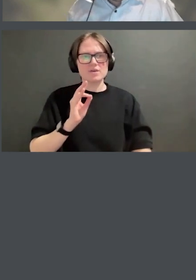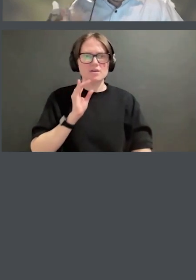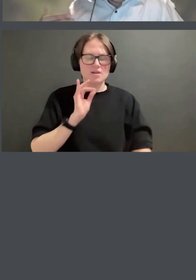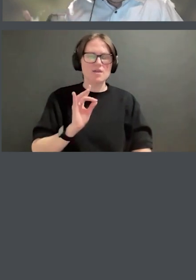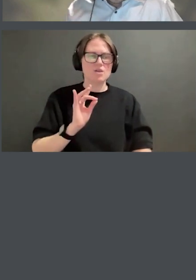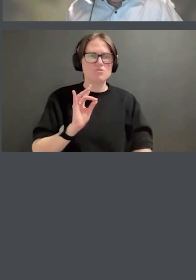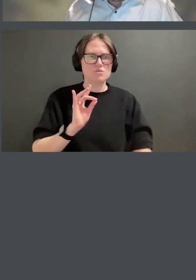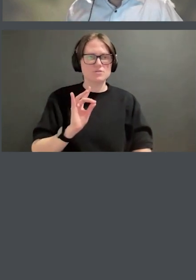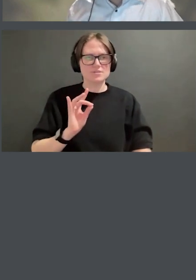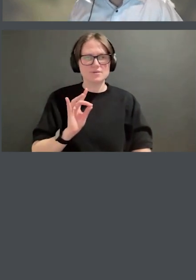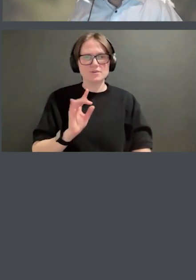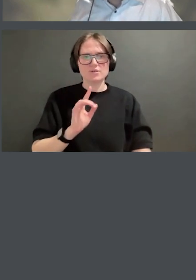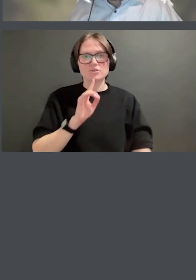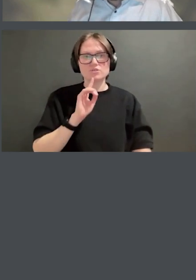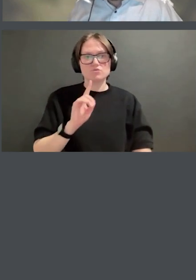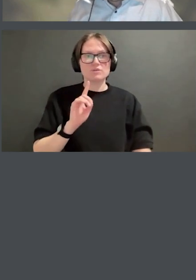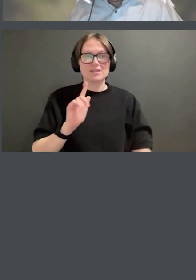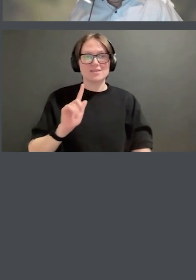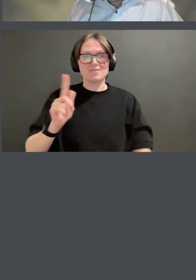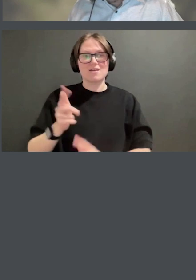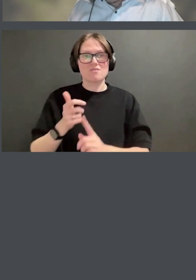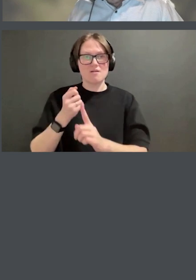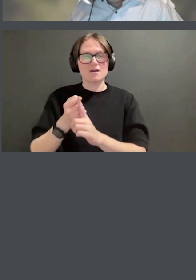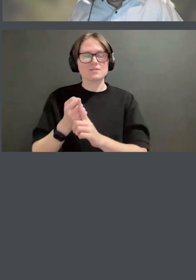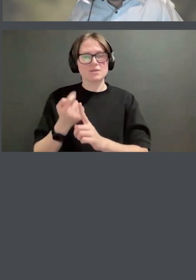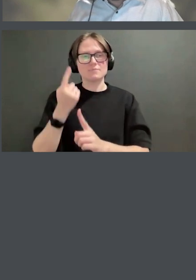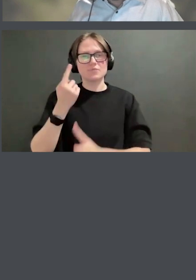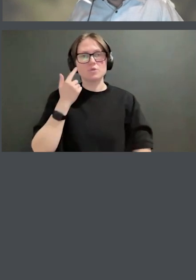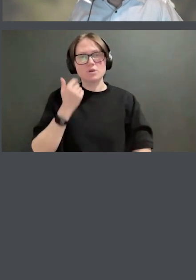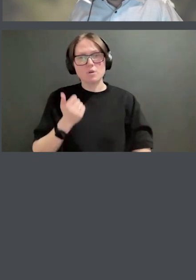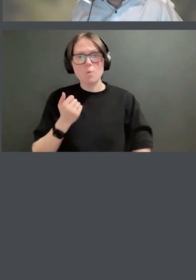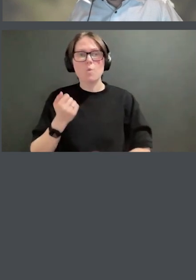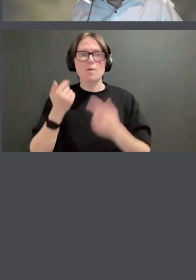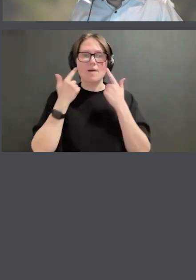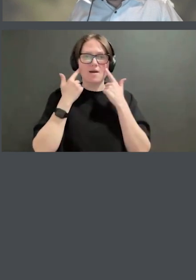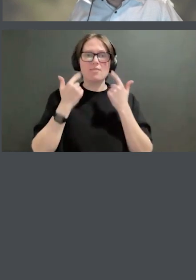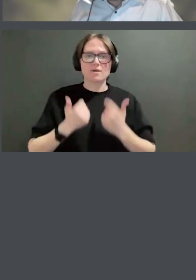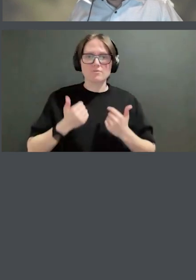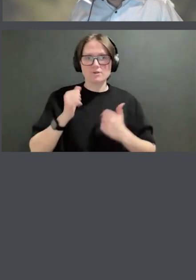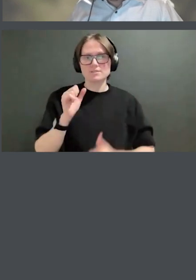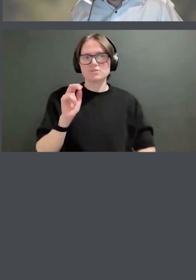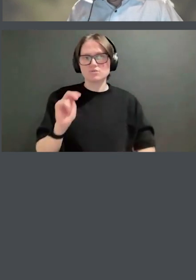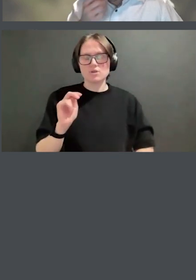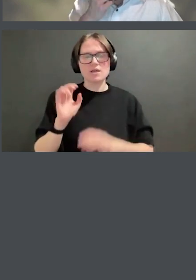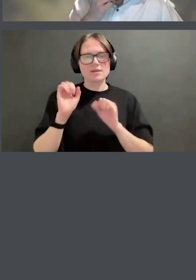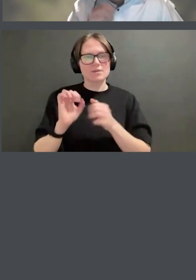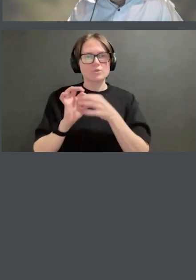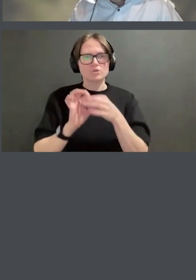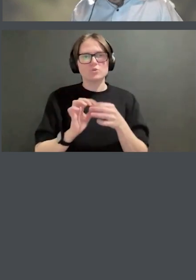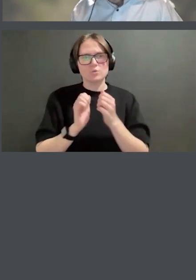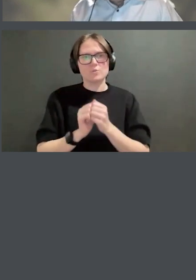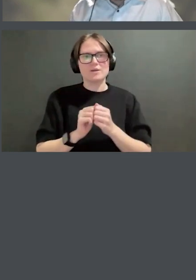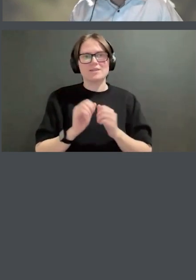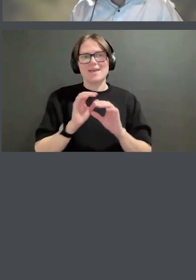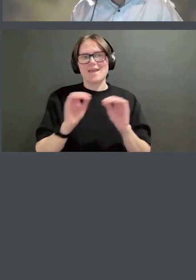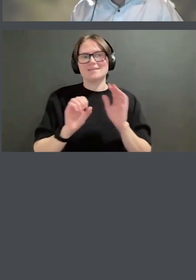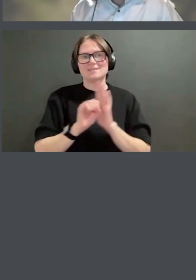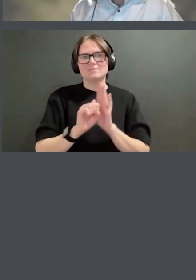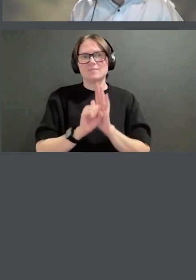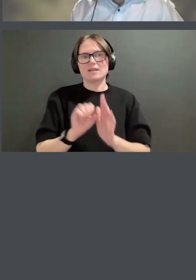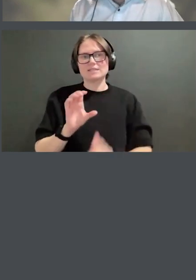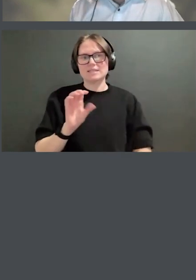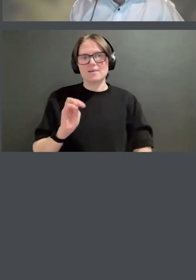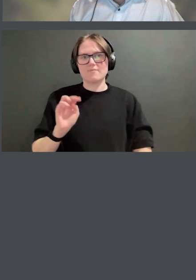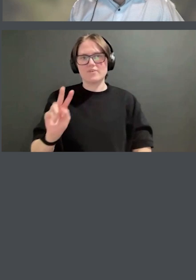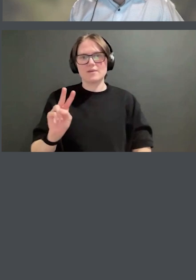So really later onset unilateral or bilateral sensorineural hearing loss can be associated with asymptomatic